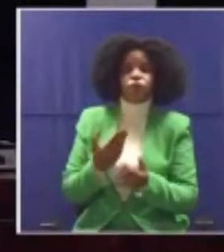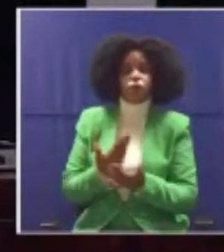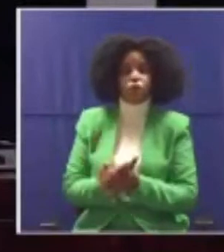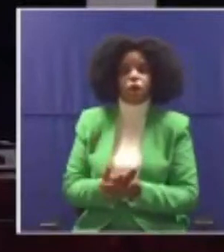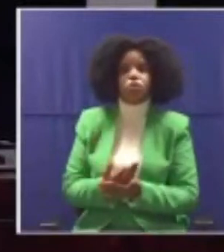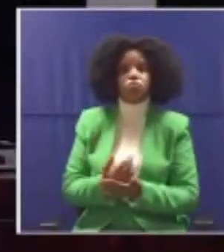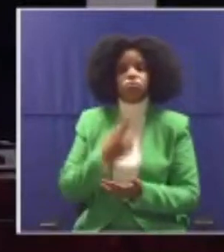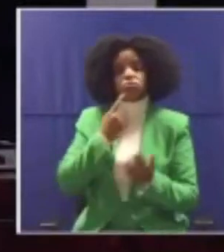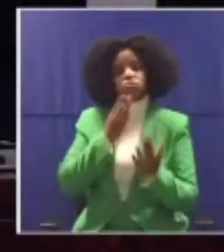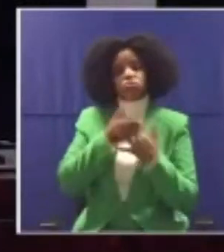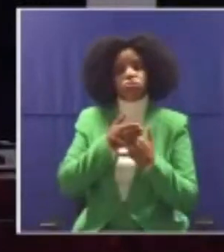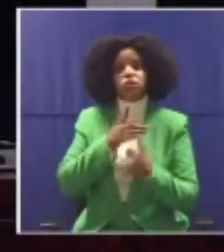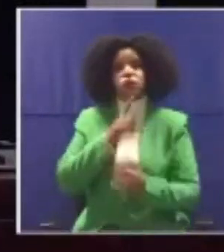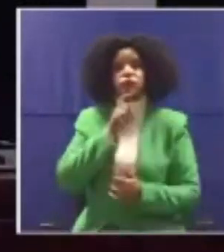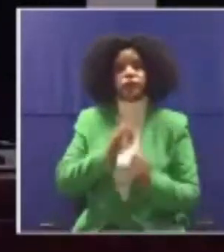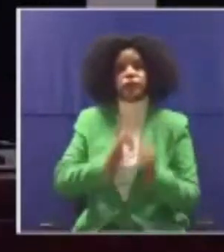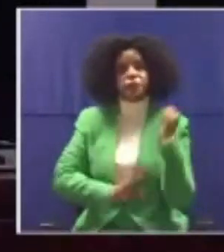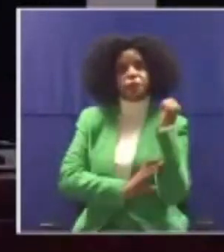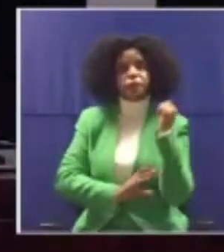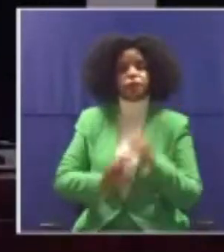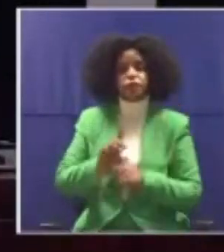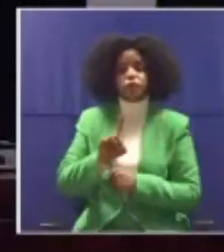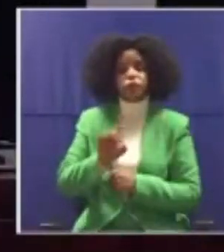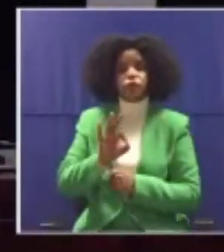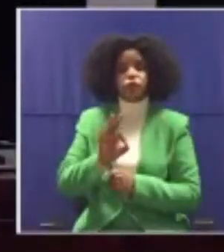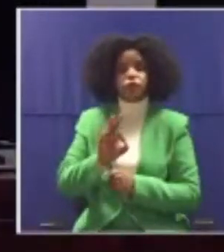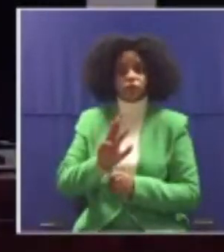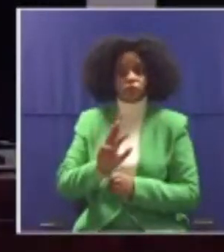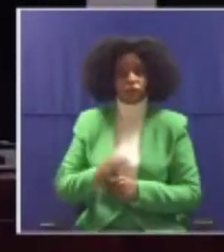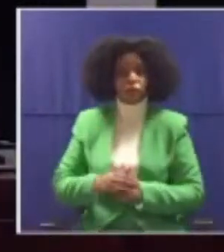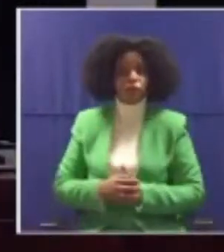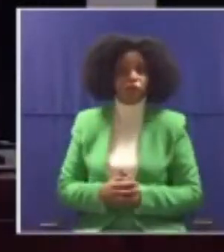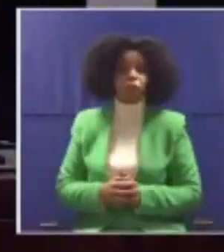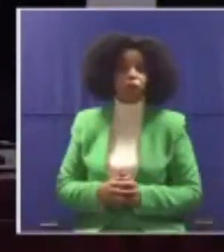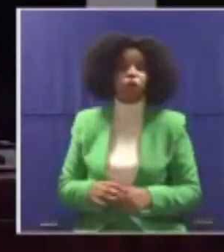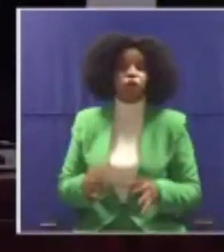the current regime of